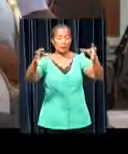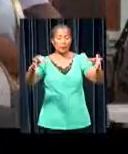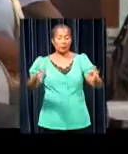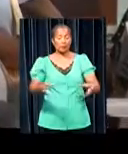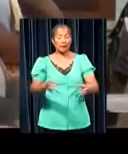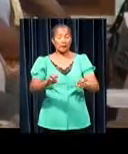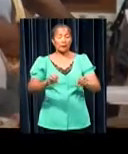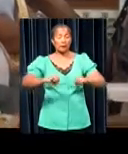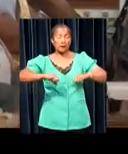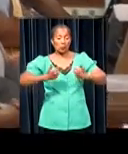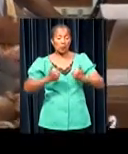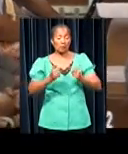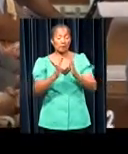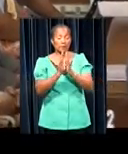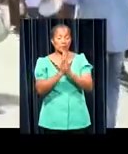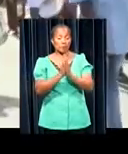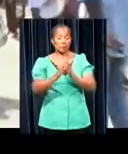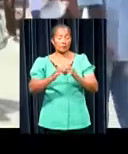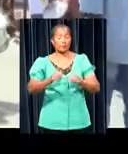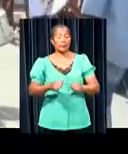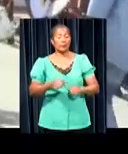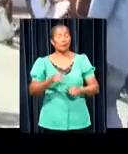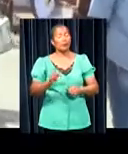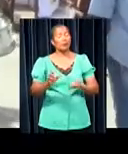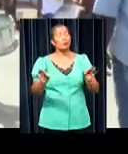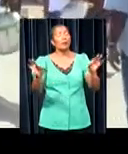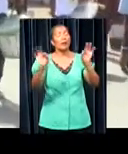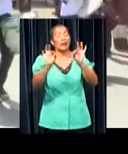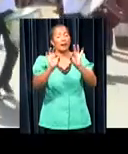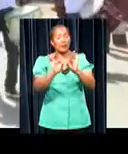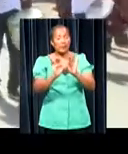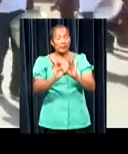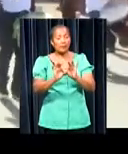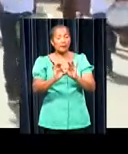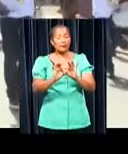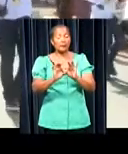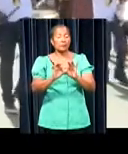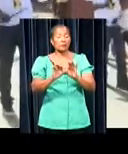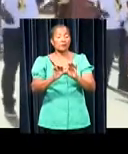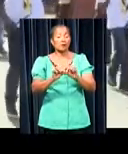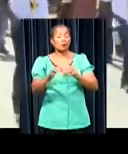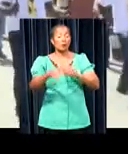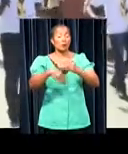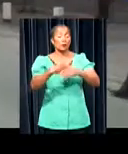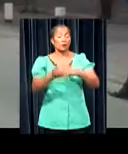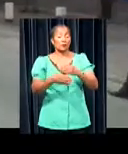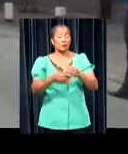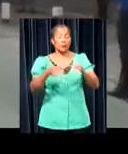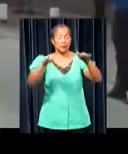program with the Eucharist celebration. It all began